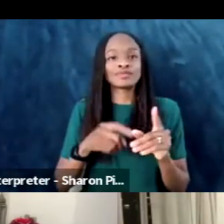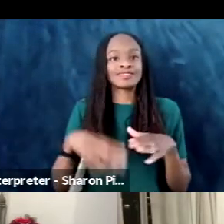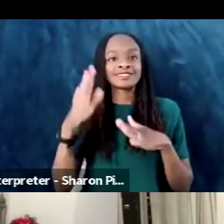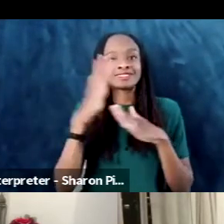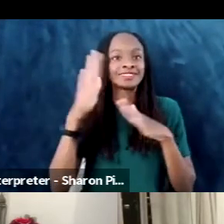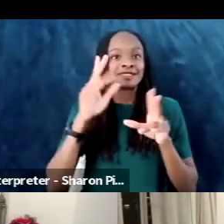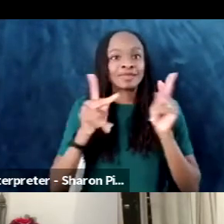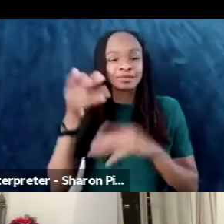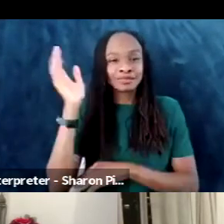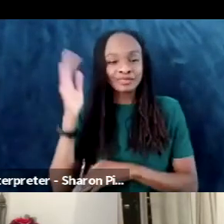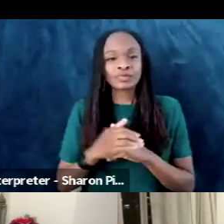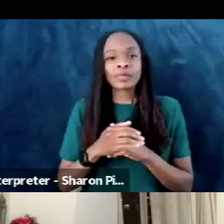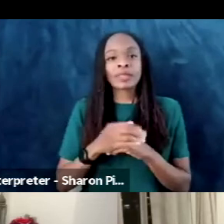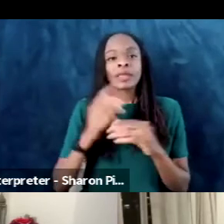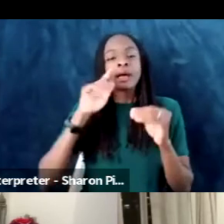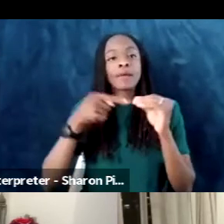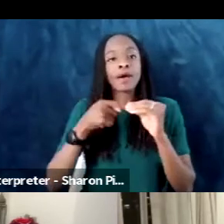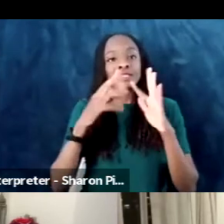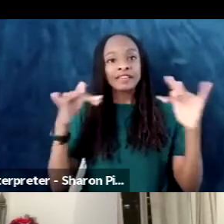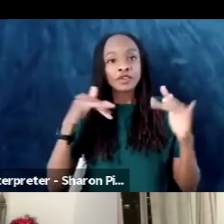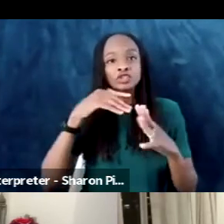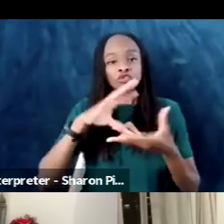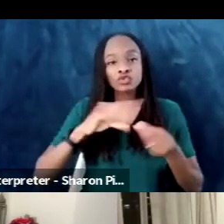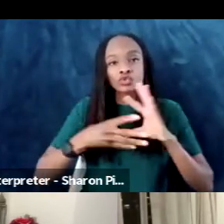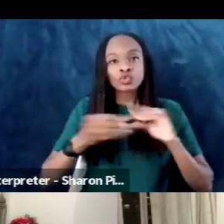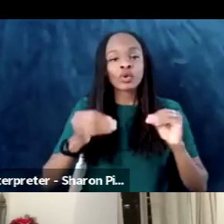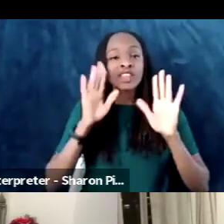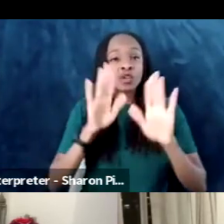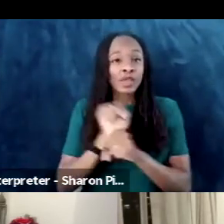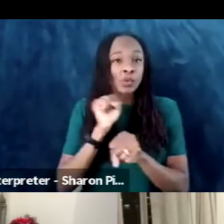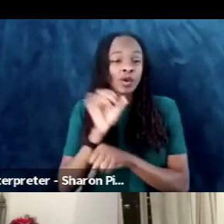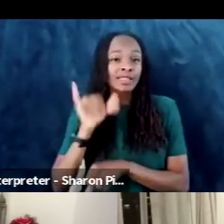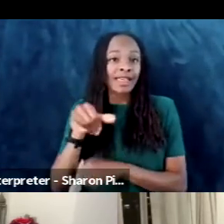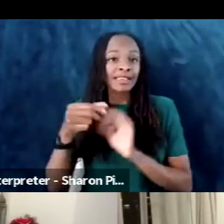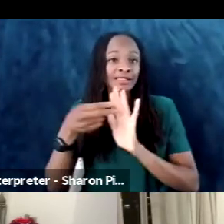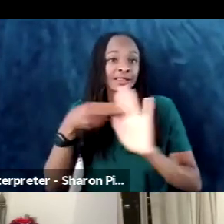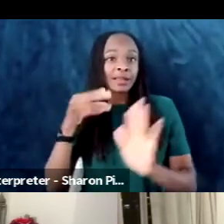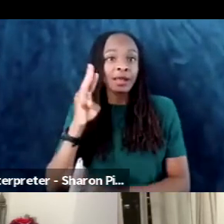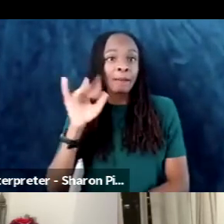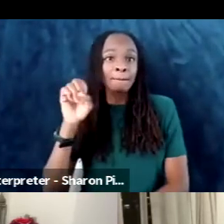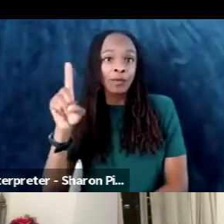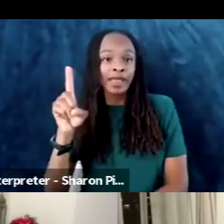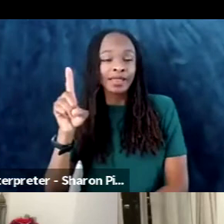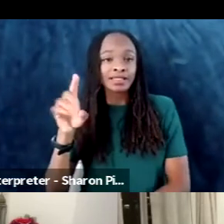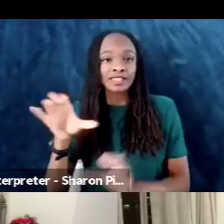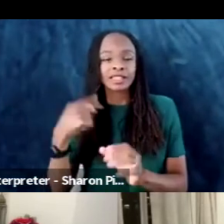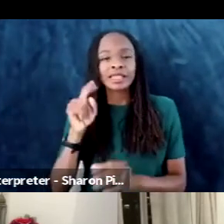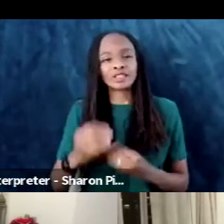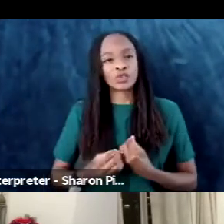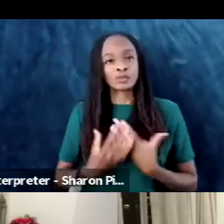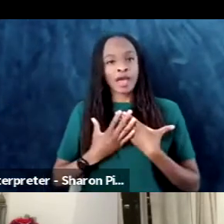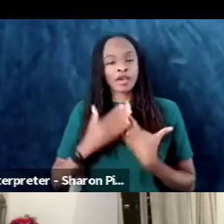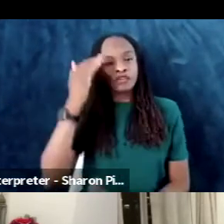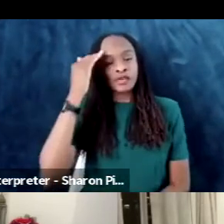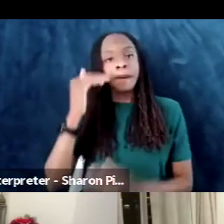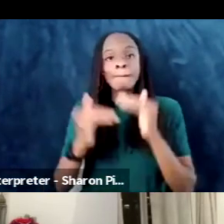around, diverse stories and some of the great work that brands have done. We need to inspire with familiar,